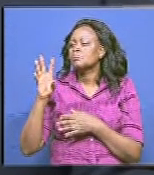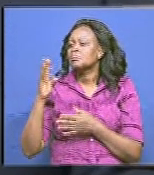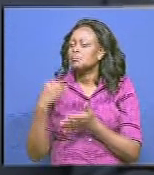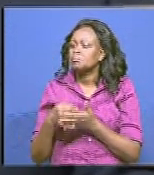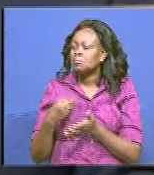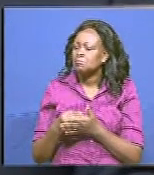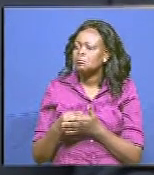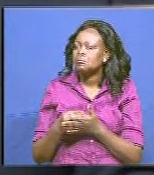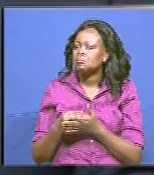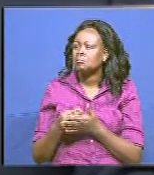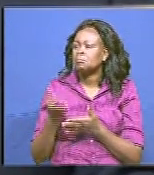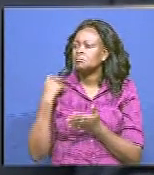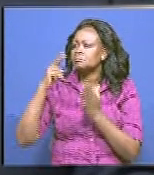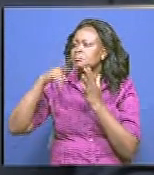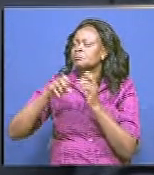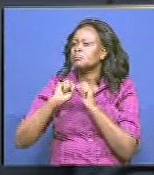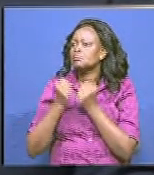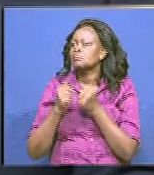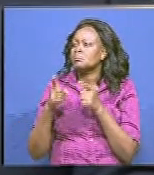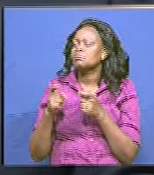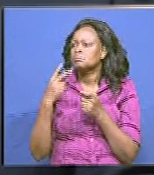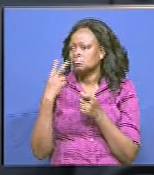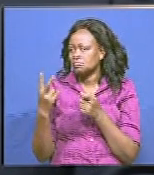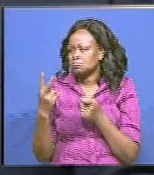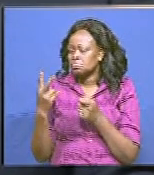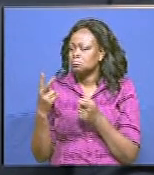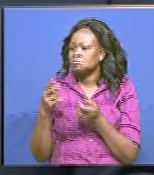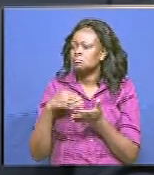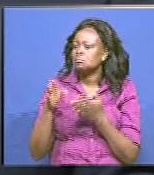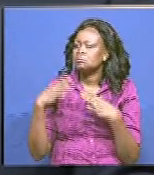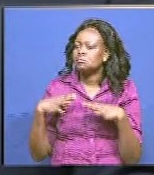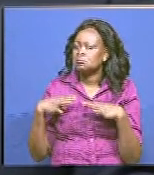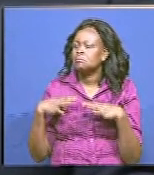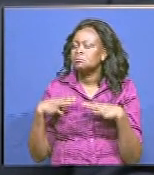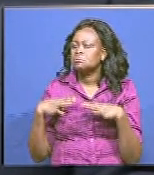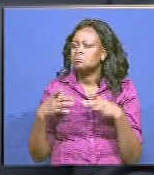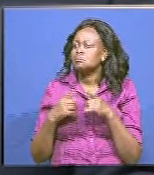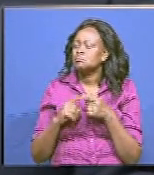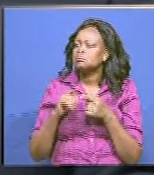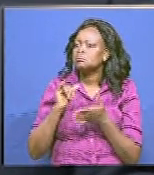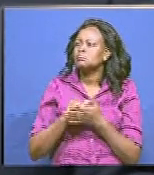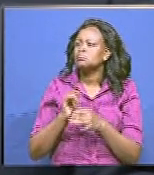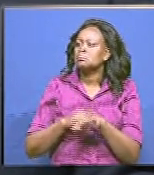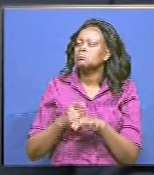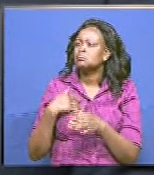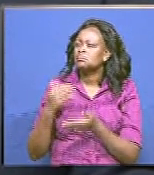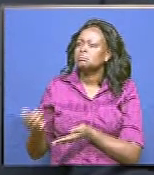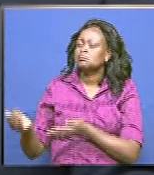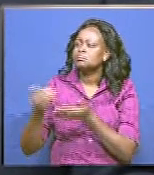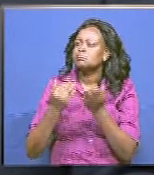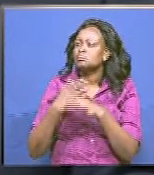You read, I think, in social media, I saw it going around, that this time we had collected above